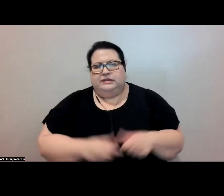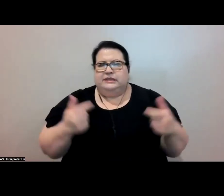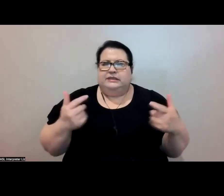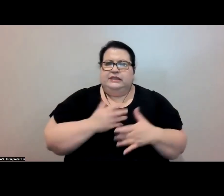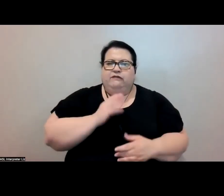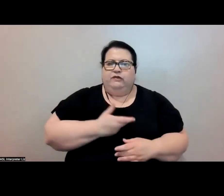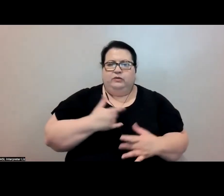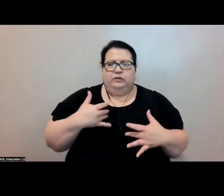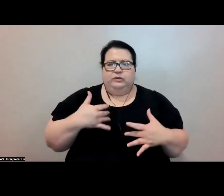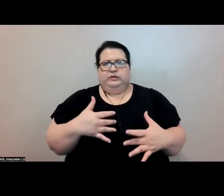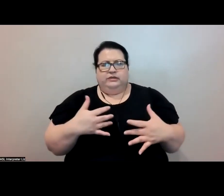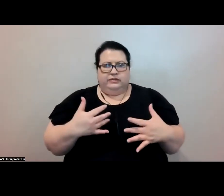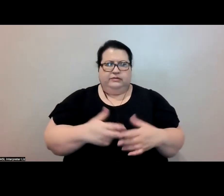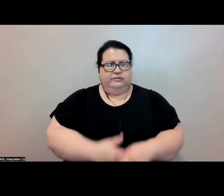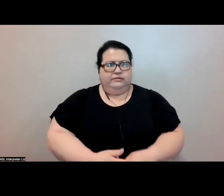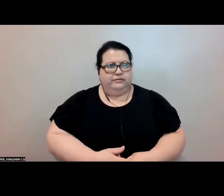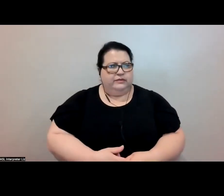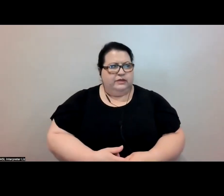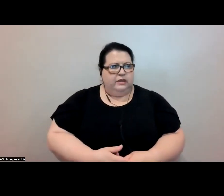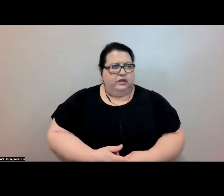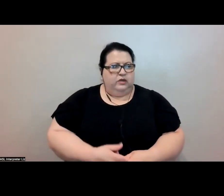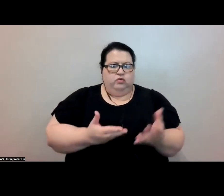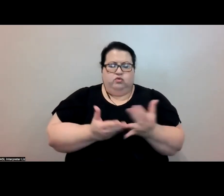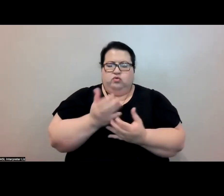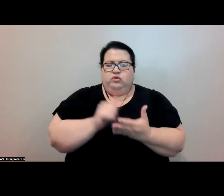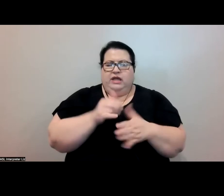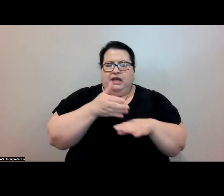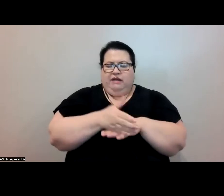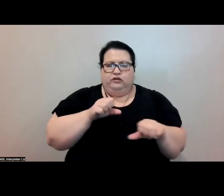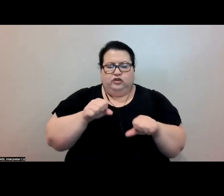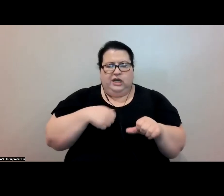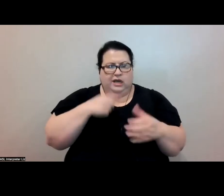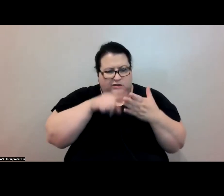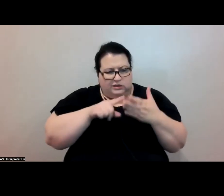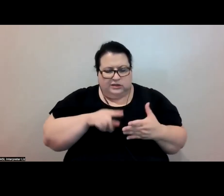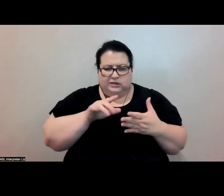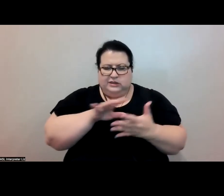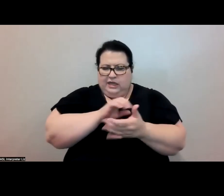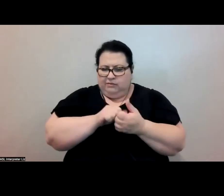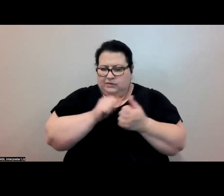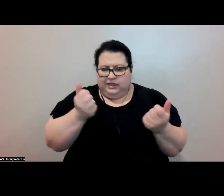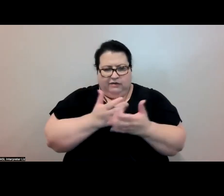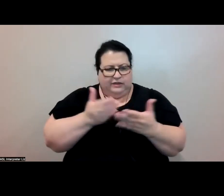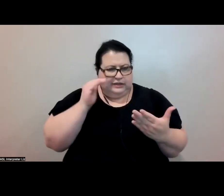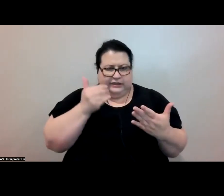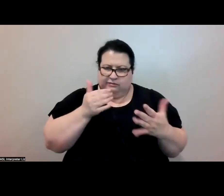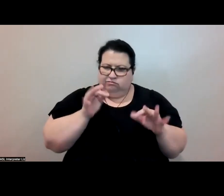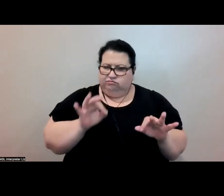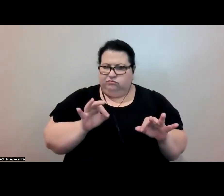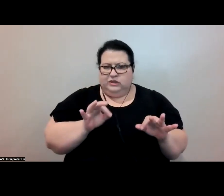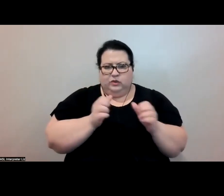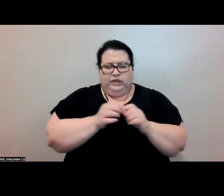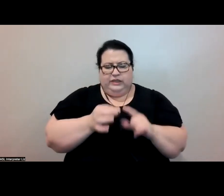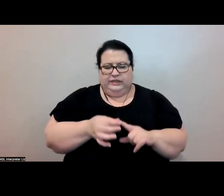and our nerves were pretty rattled. Through all of the aftershocks, I began to inspect the damages. Everything seemed to be intact for the most part, with